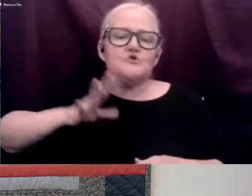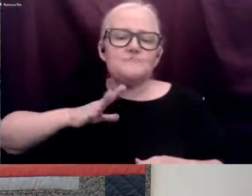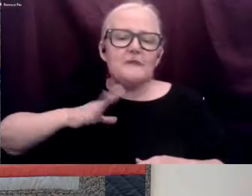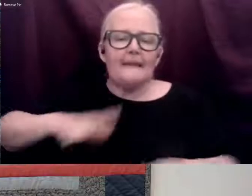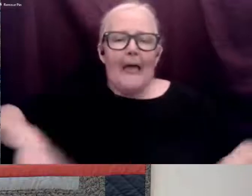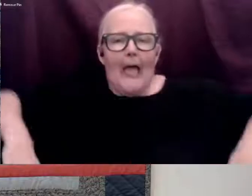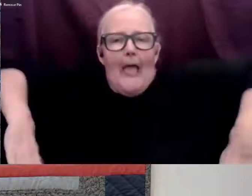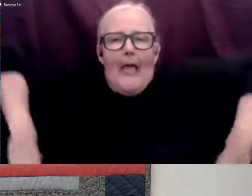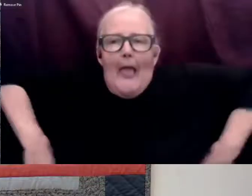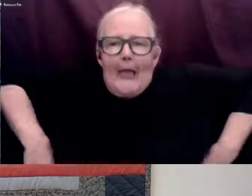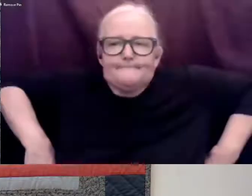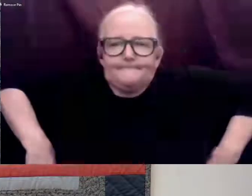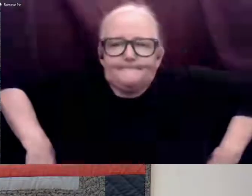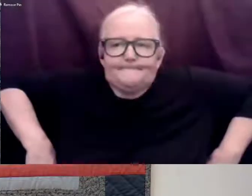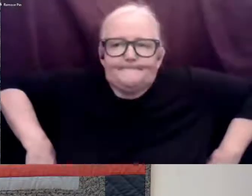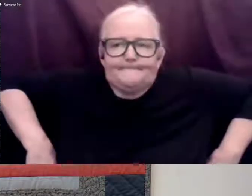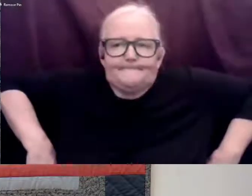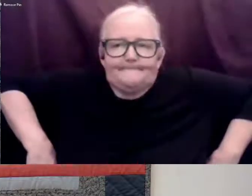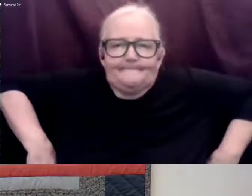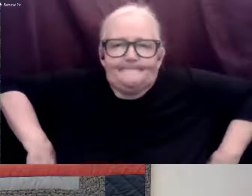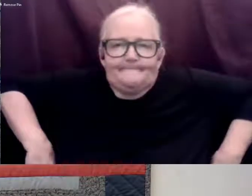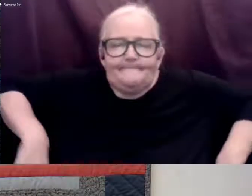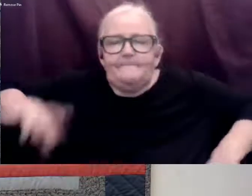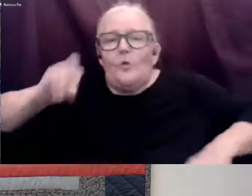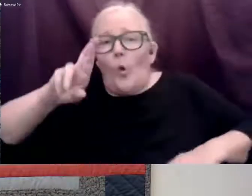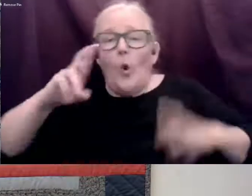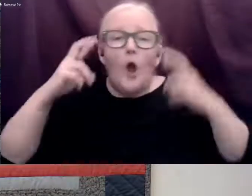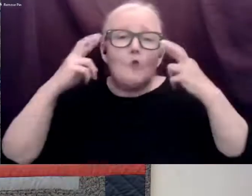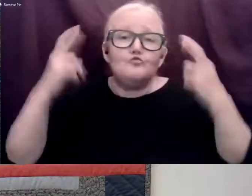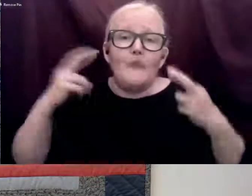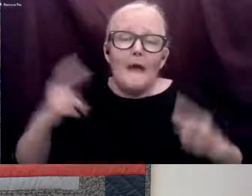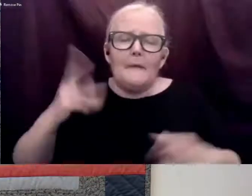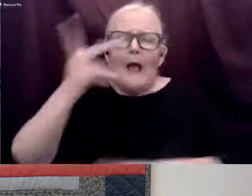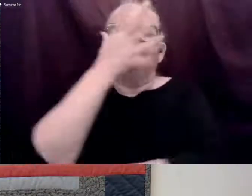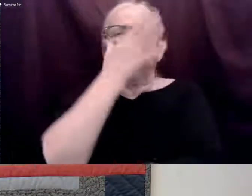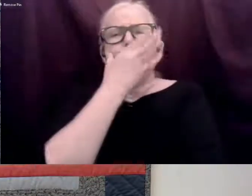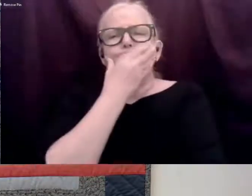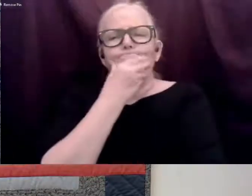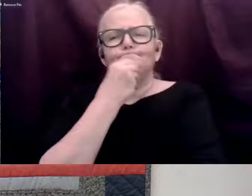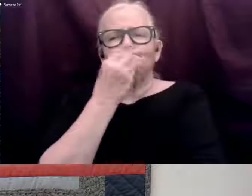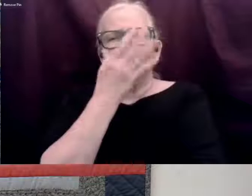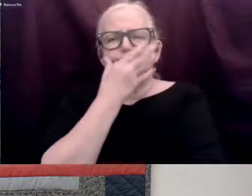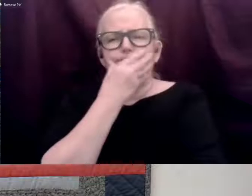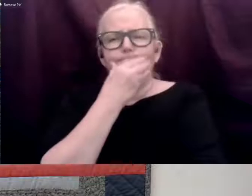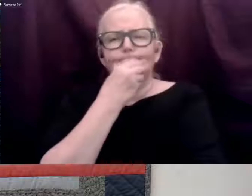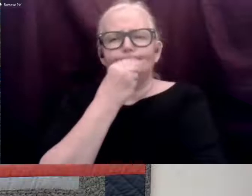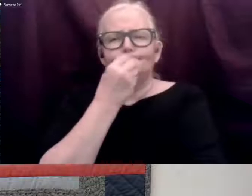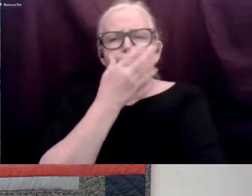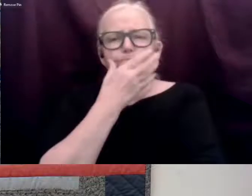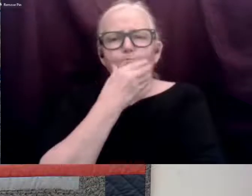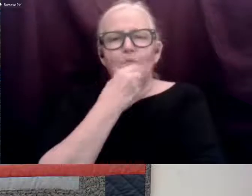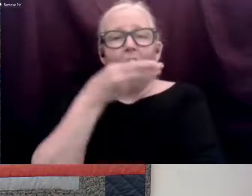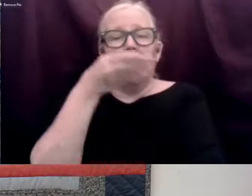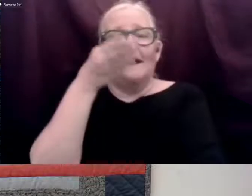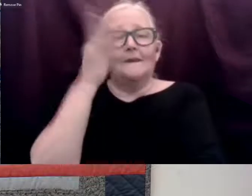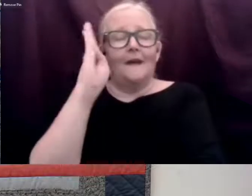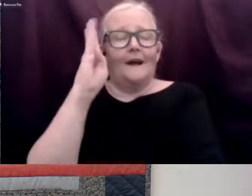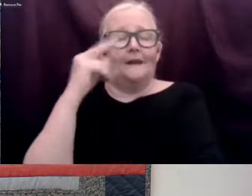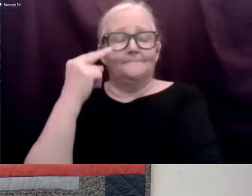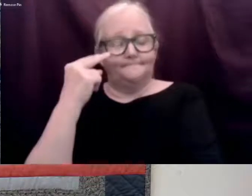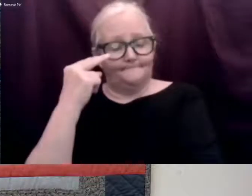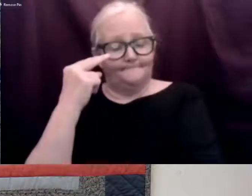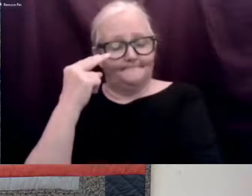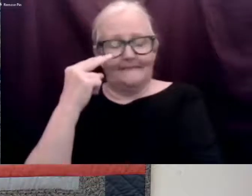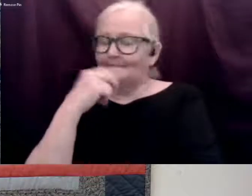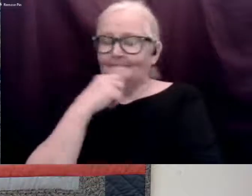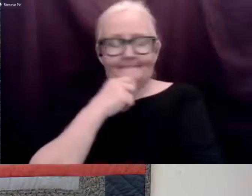rabbi pulling on his long white beard. I imagine a God shaking his or her head and saying, "What in the world are